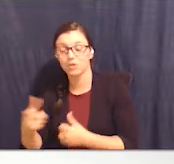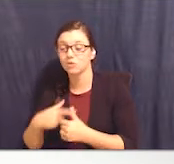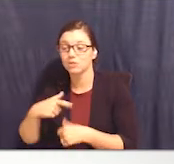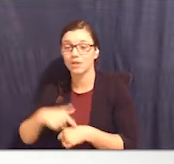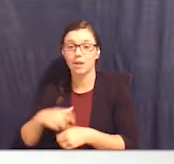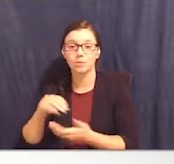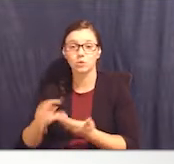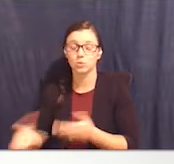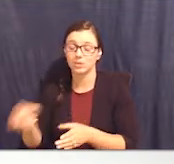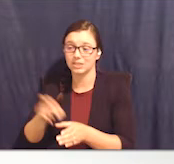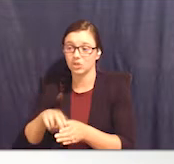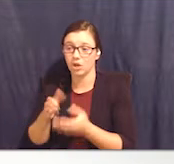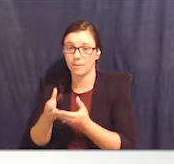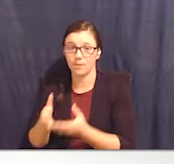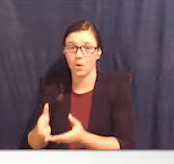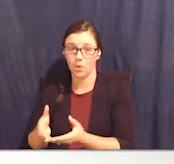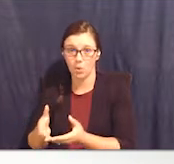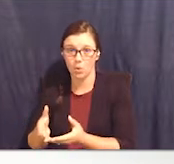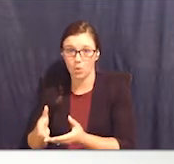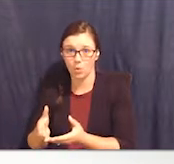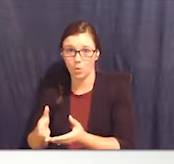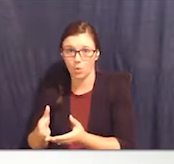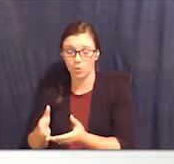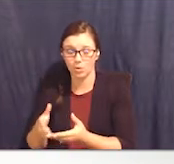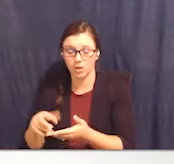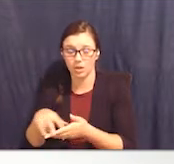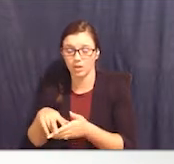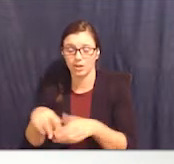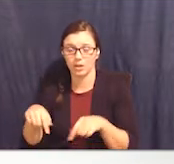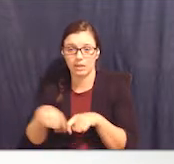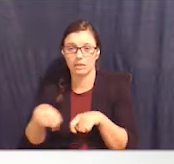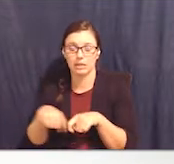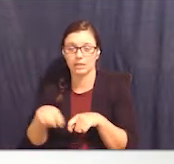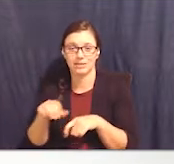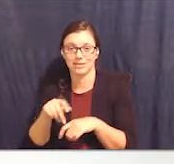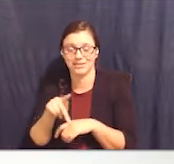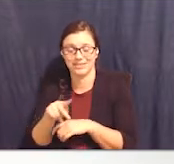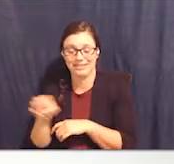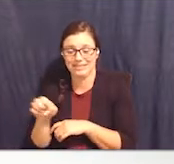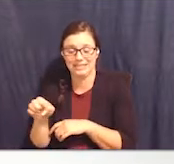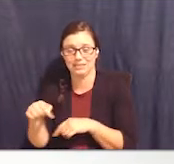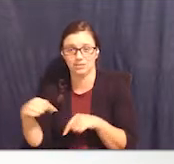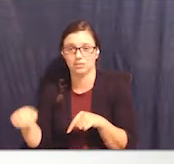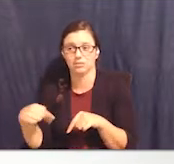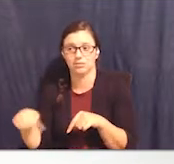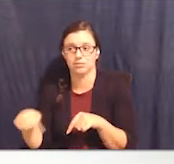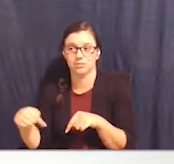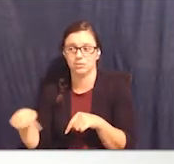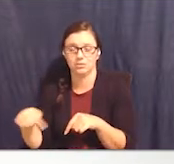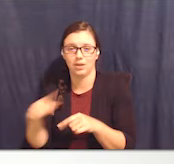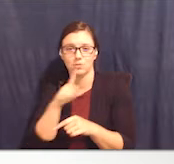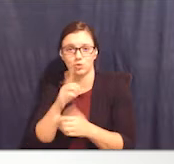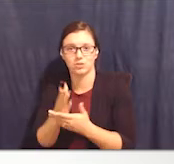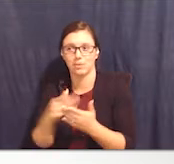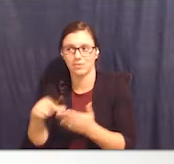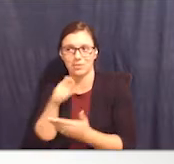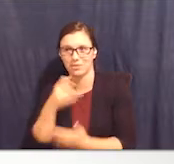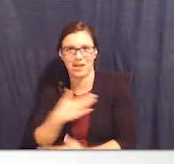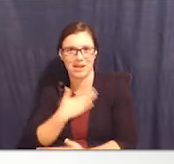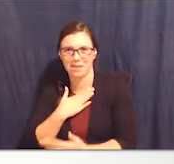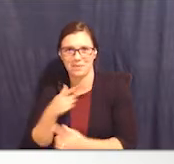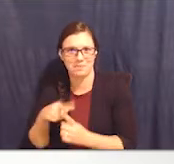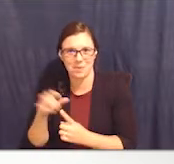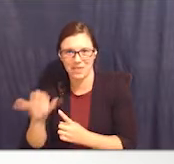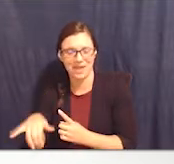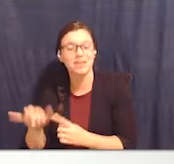that. So they start looking at what kind of career do they really want? What's their interest? And you know schools